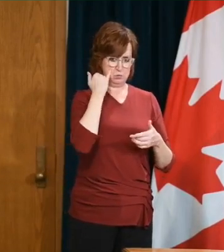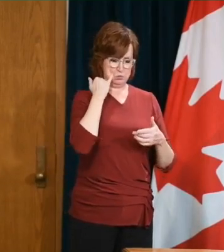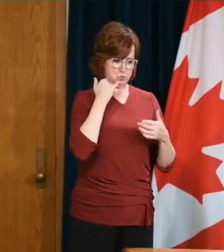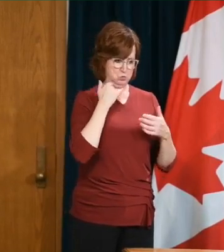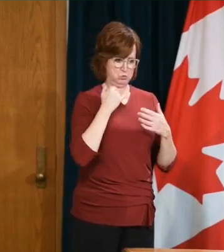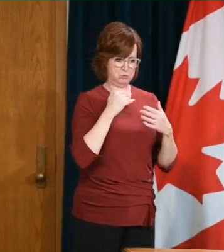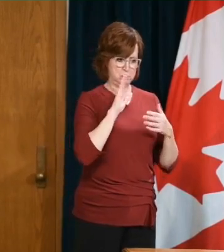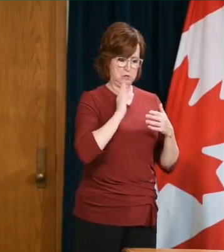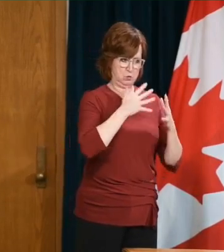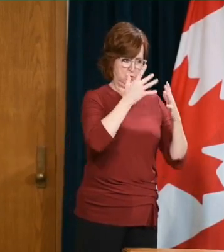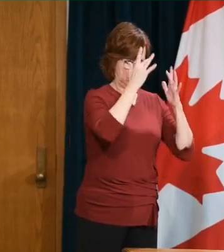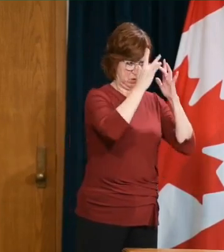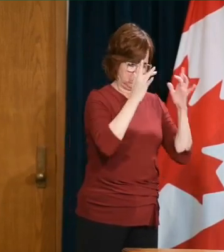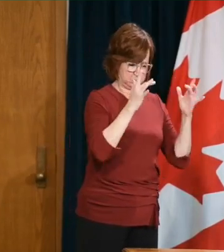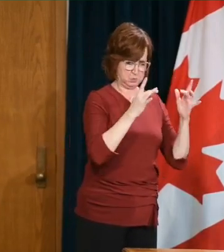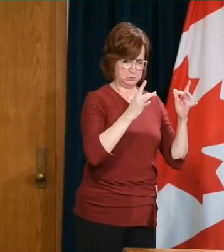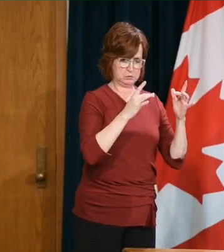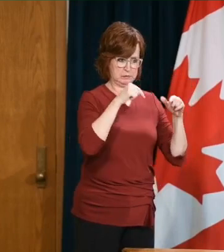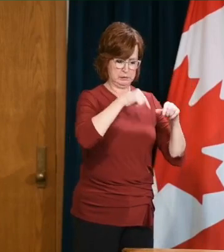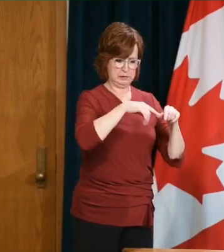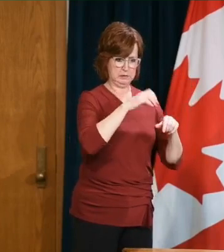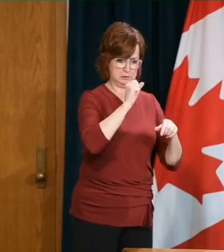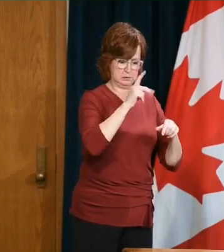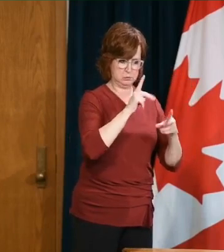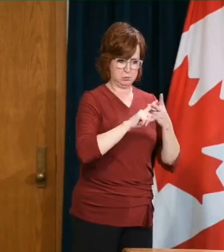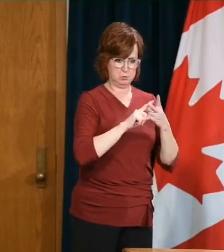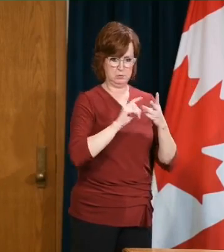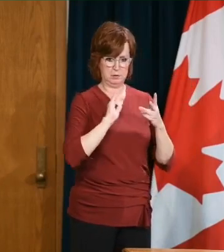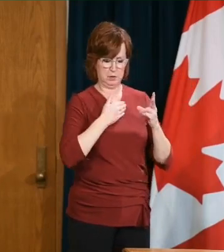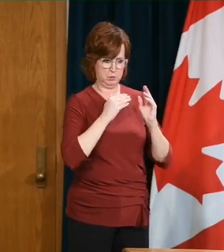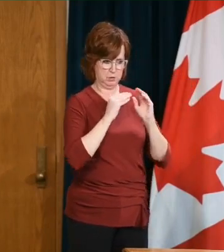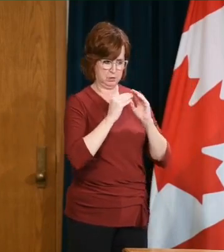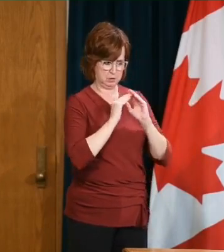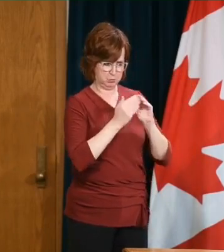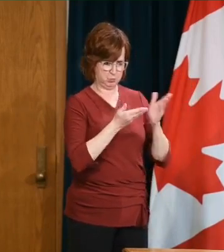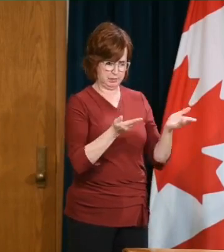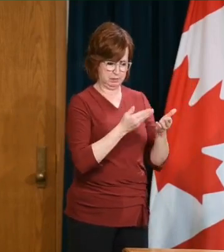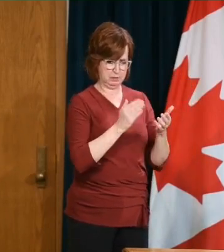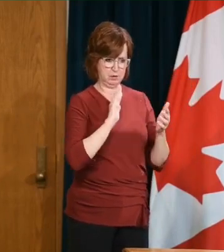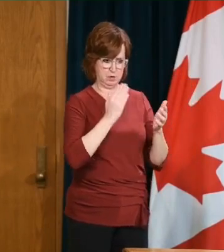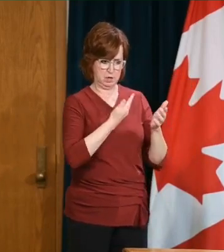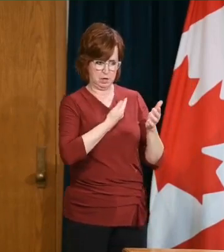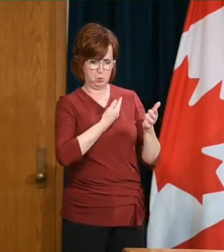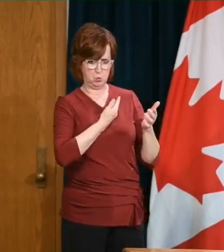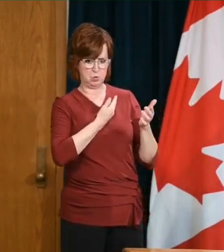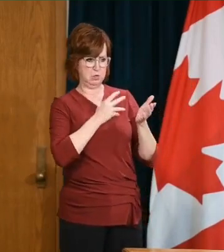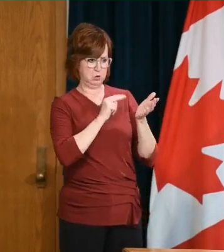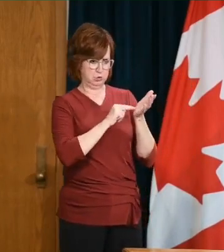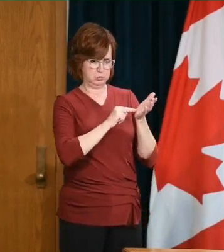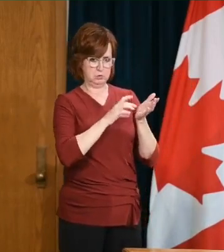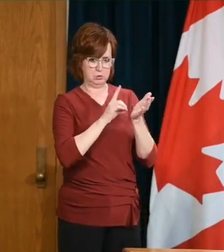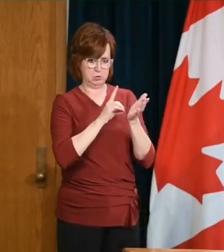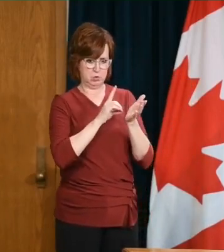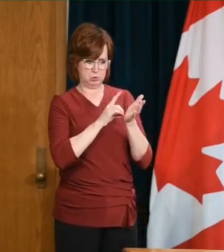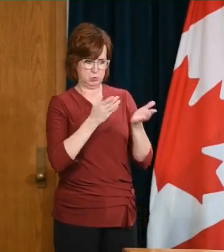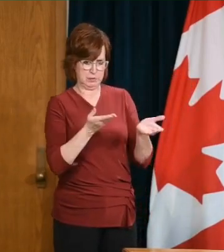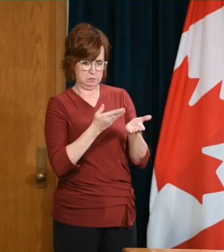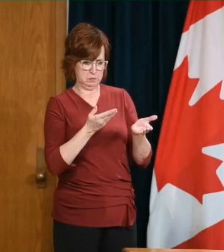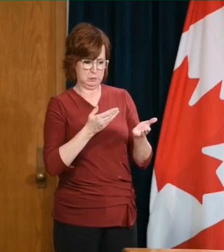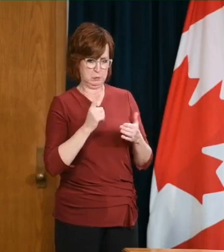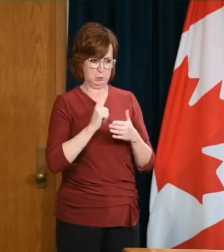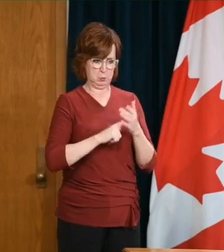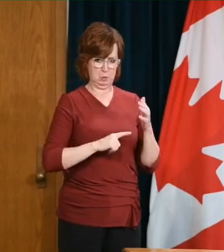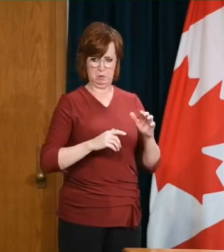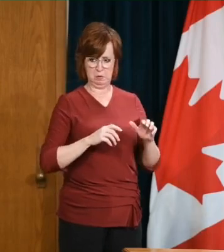system, what this means to our community, and trying to start to think about when we may be at a peak point, so that we